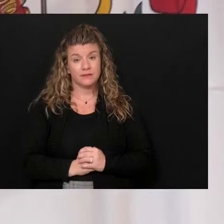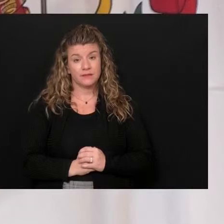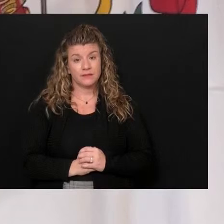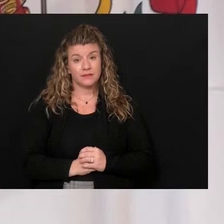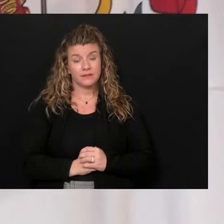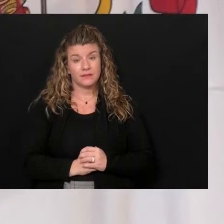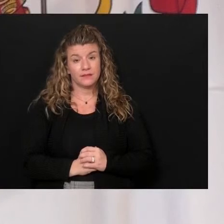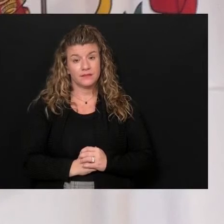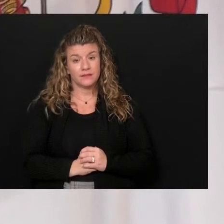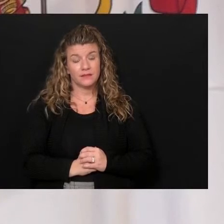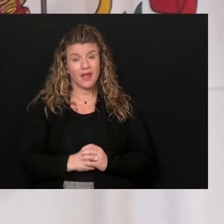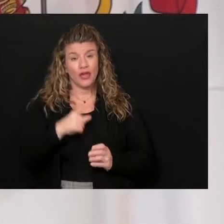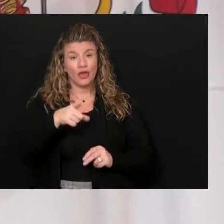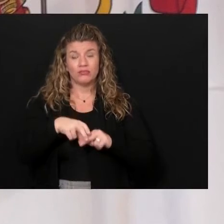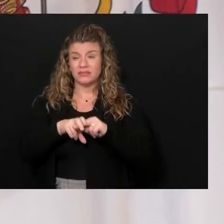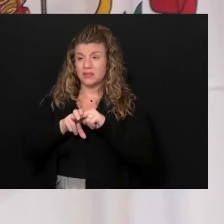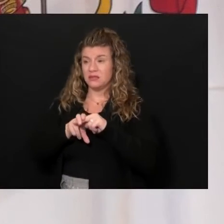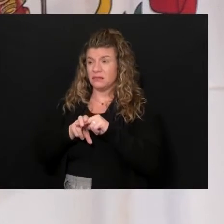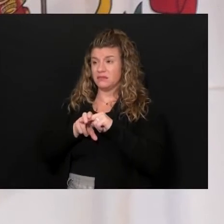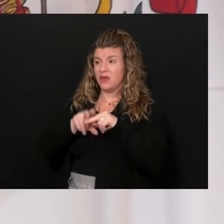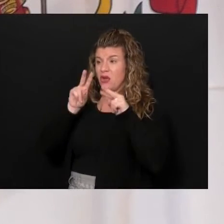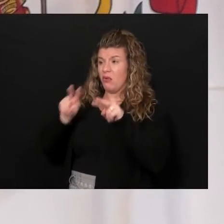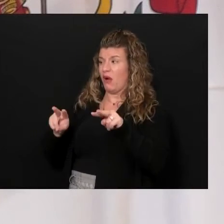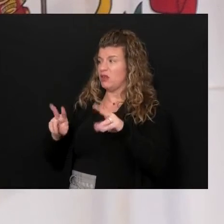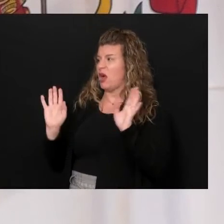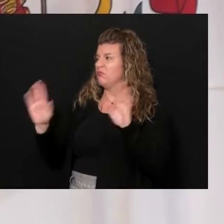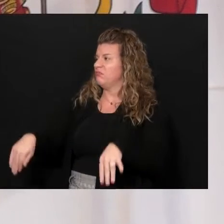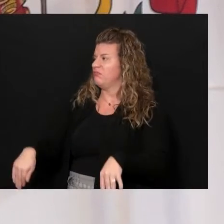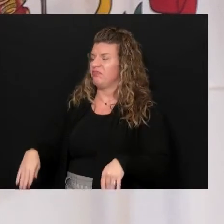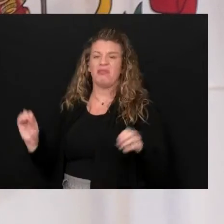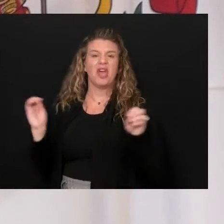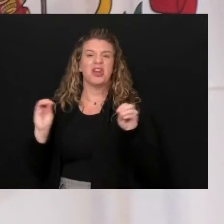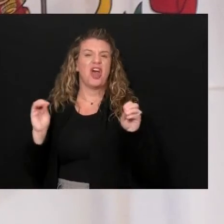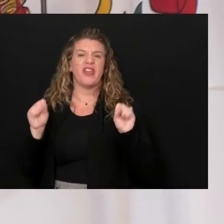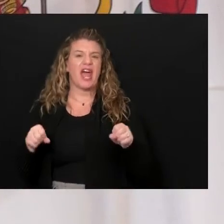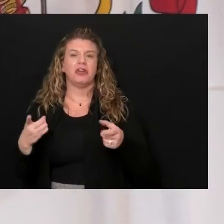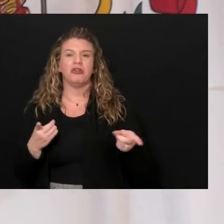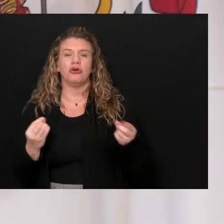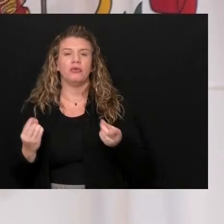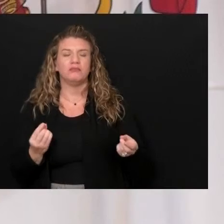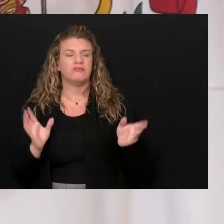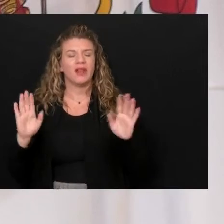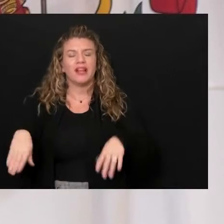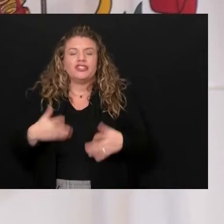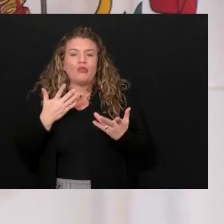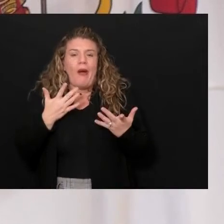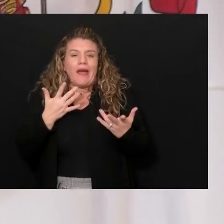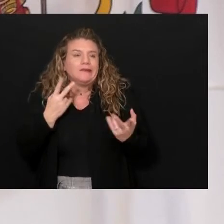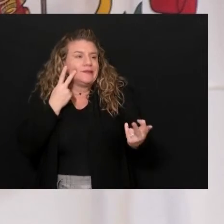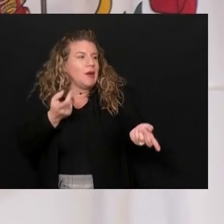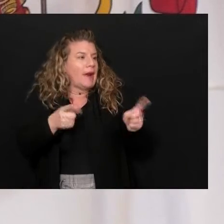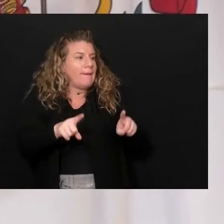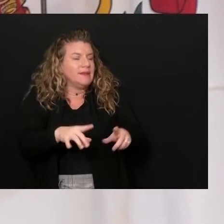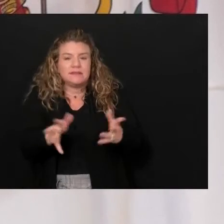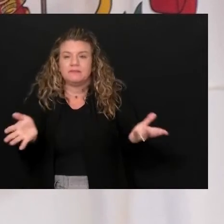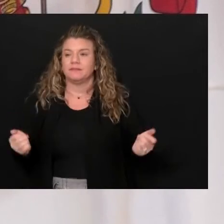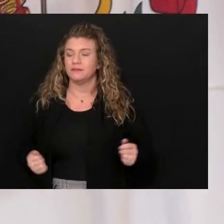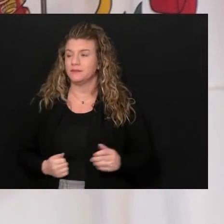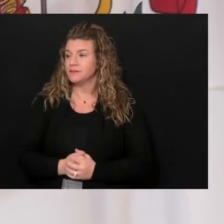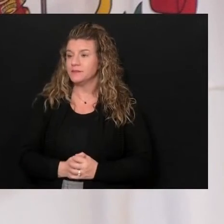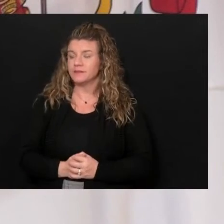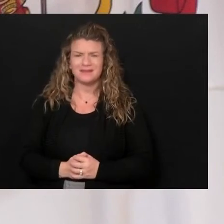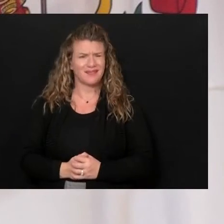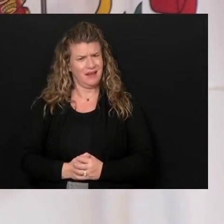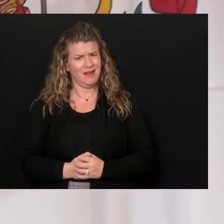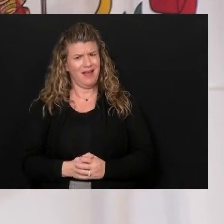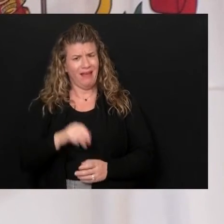Just sitting on the sidelines and saying, well, there's nothing we can do. Let's just kind of hang out and see what happens.